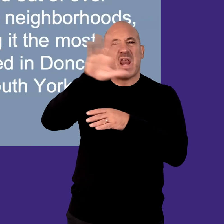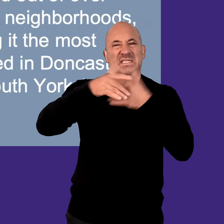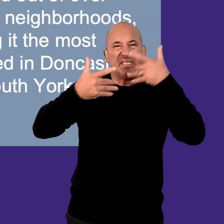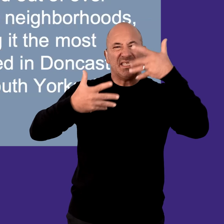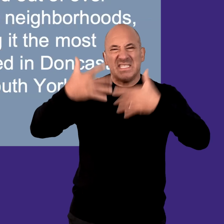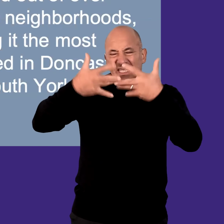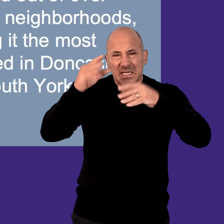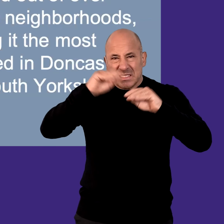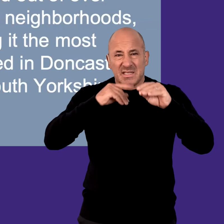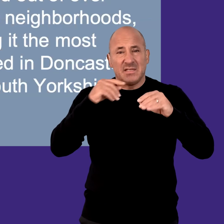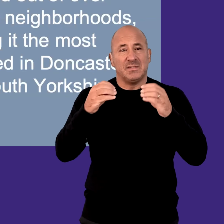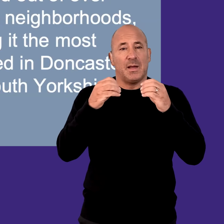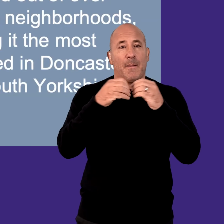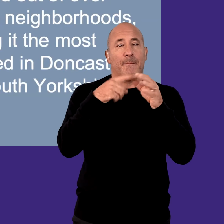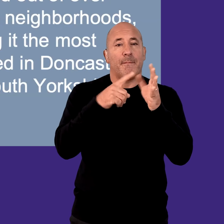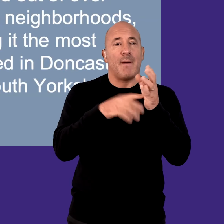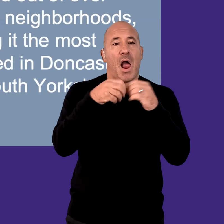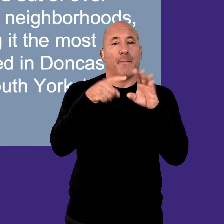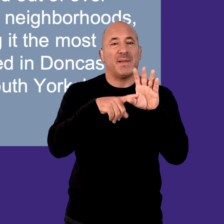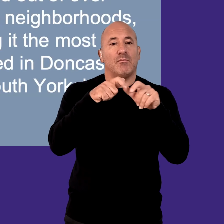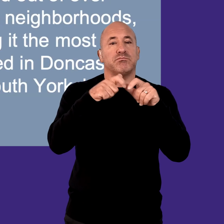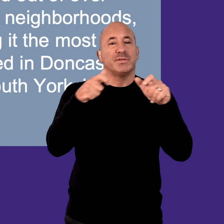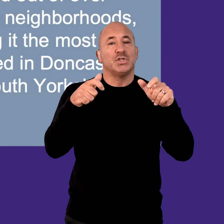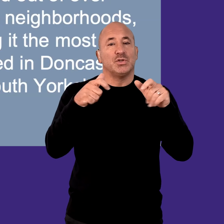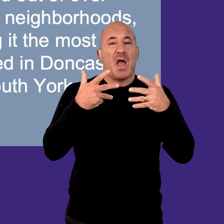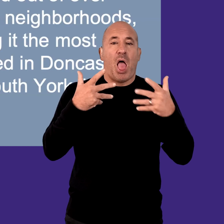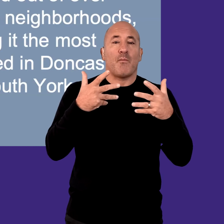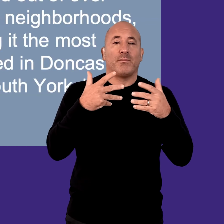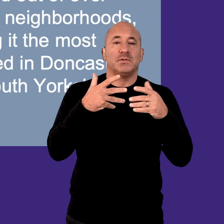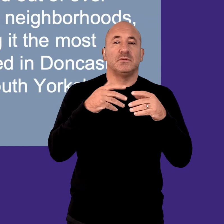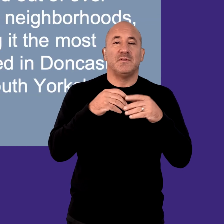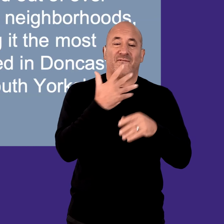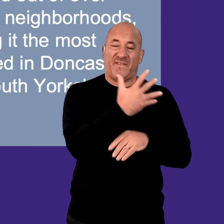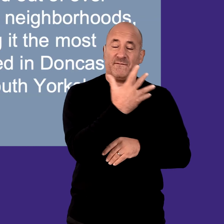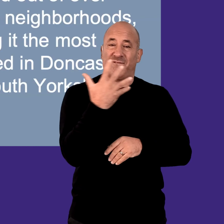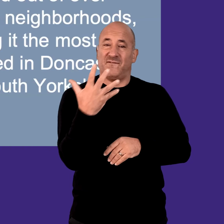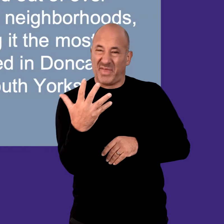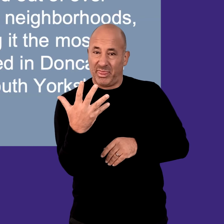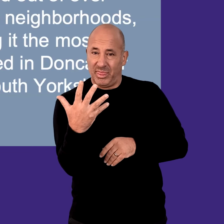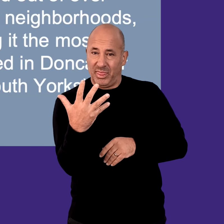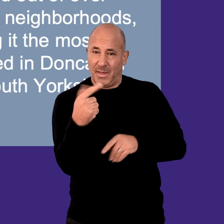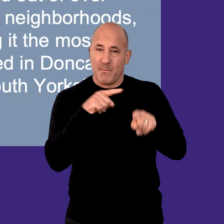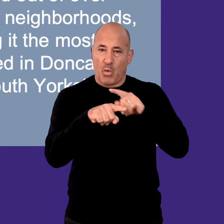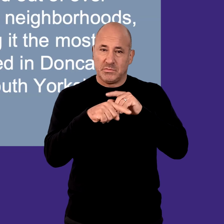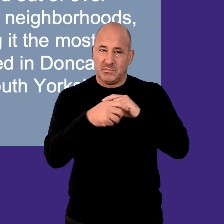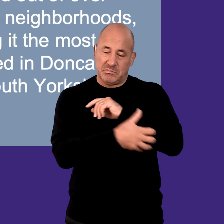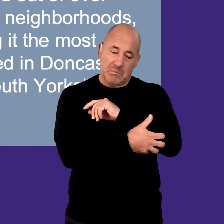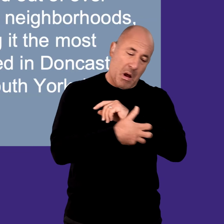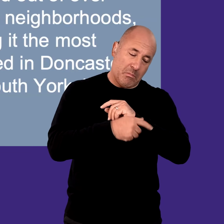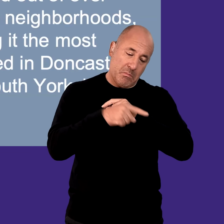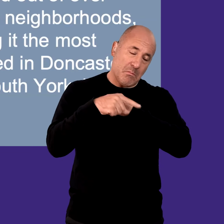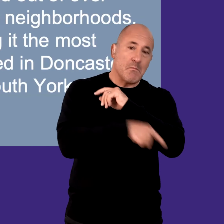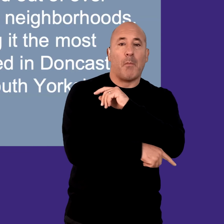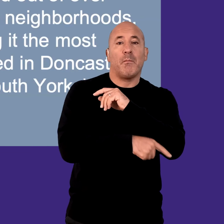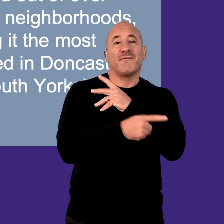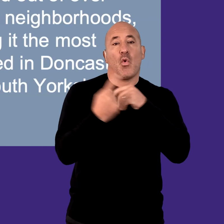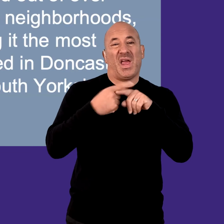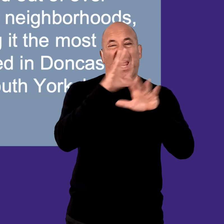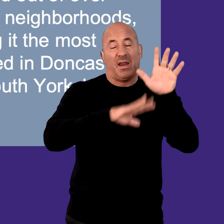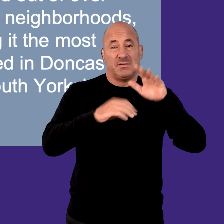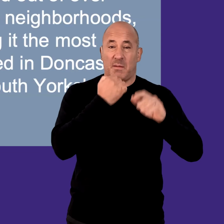So the Office for National Statistics says that the estate Bawlby Bridge is currently ranked 55th